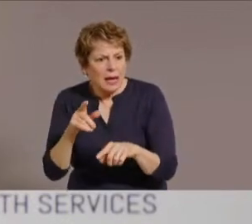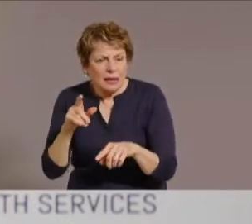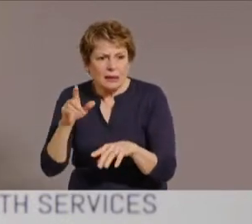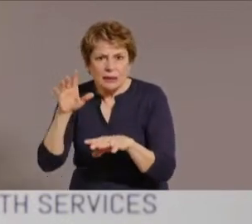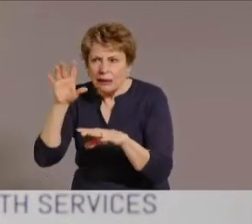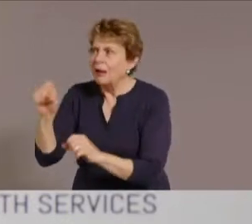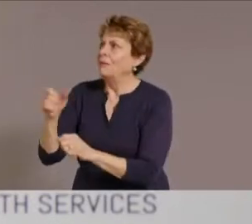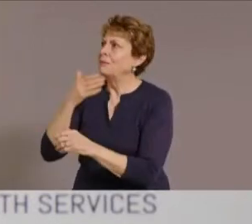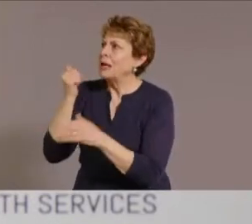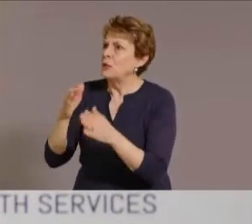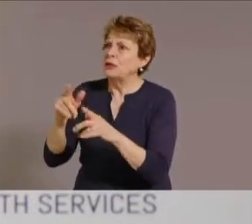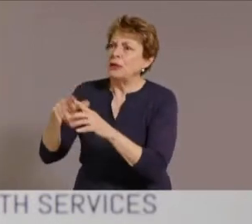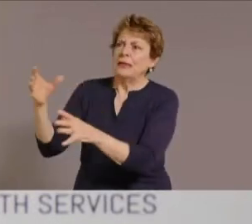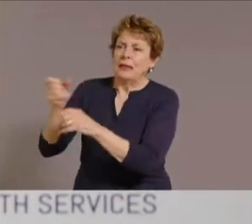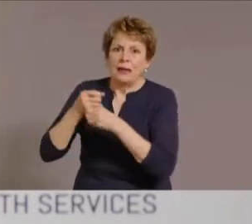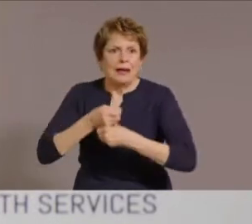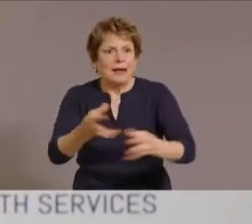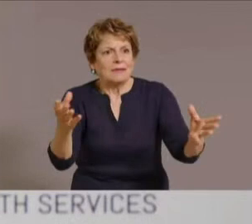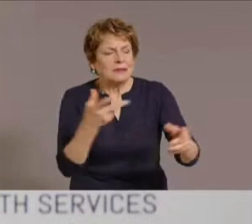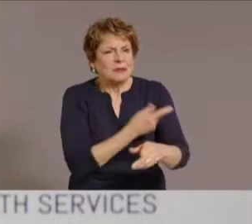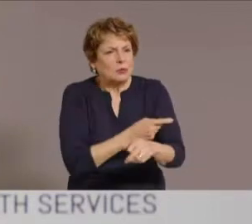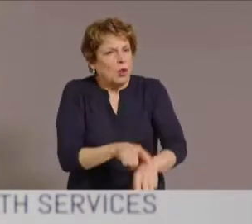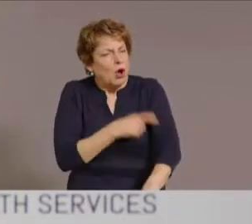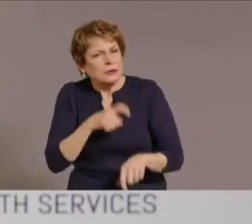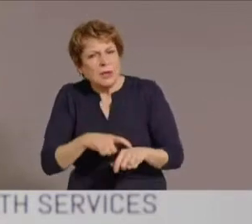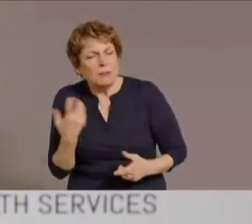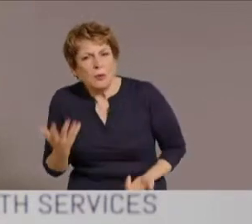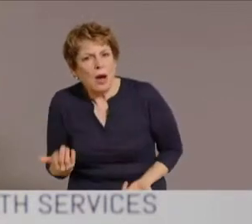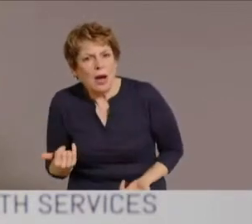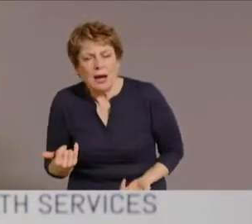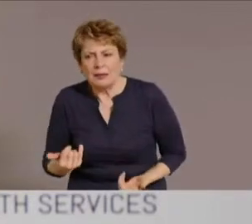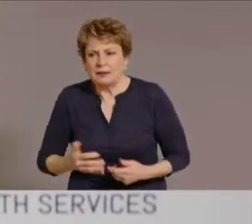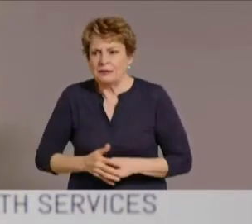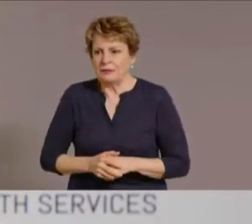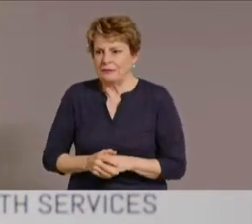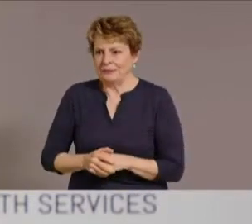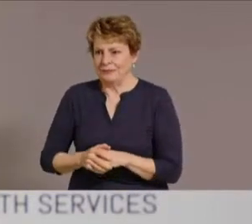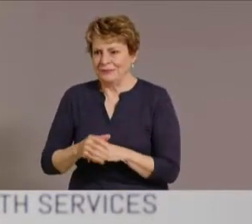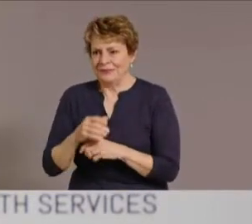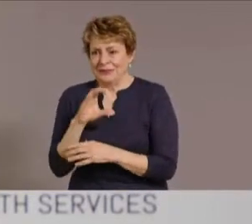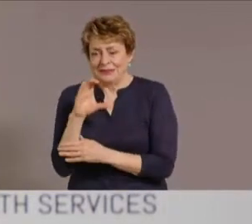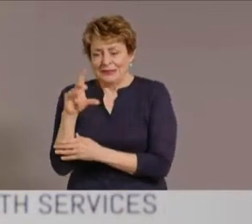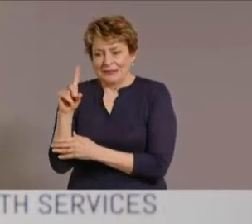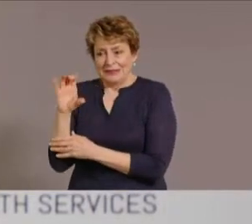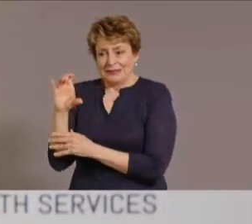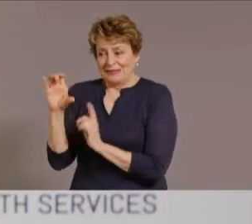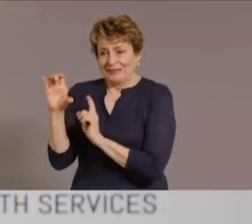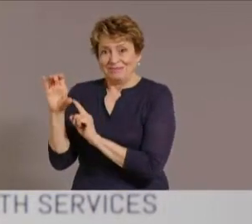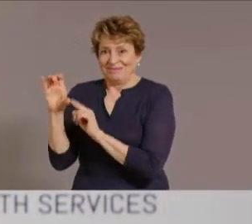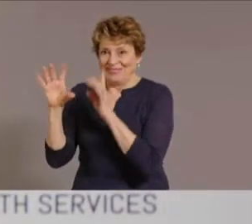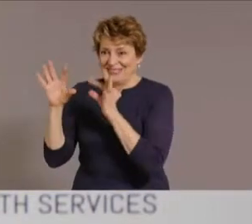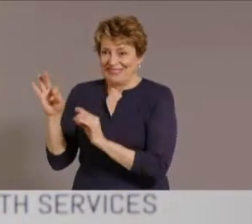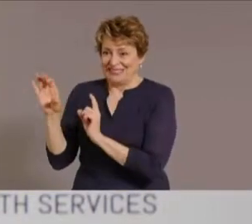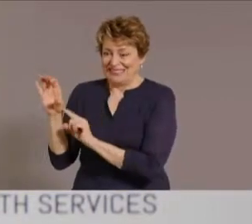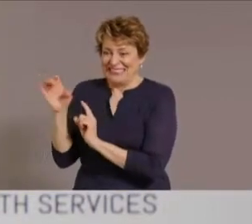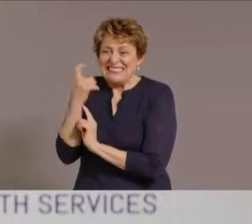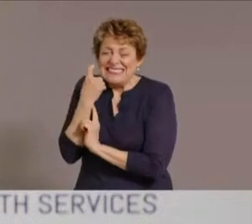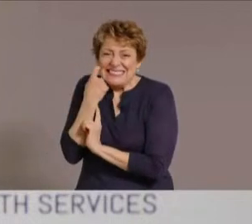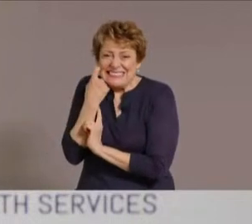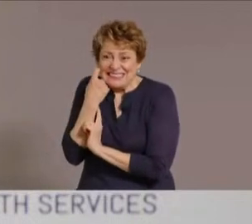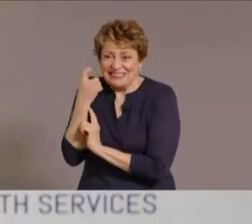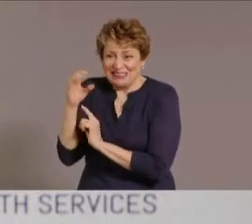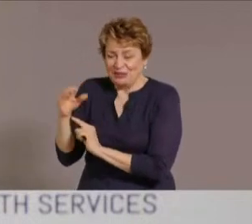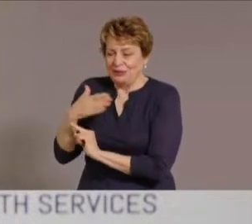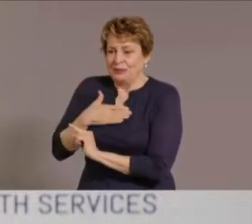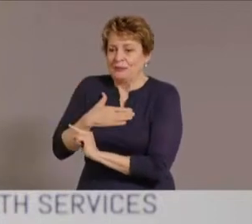allowed states to make the decision on whether they wanted to do that or not. And so we've been working with our county health departments who